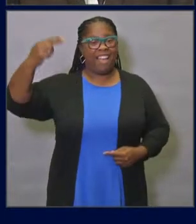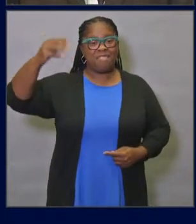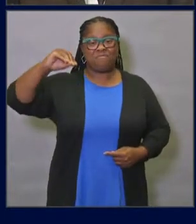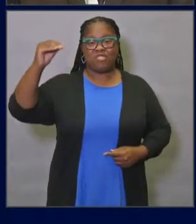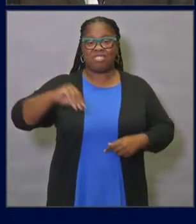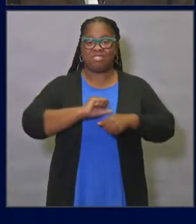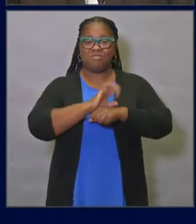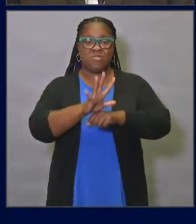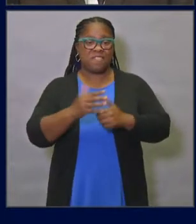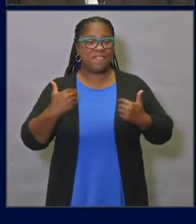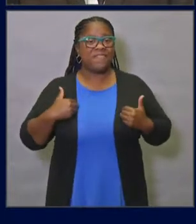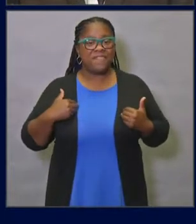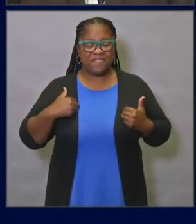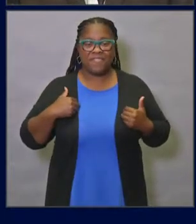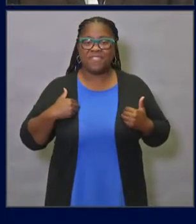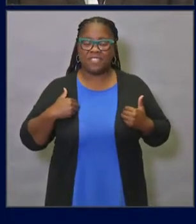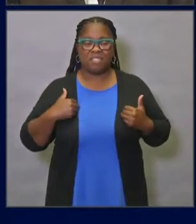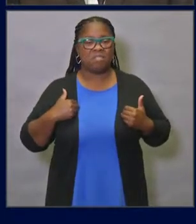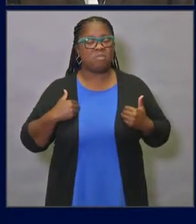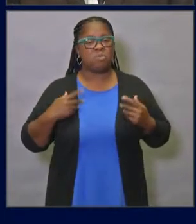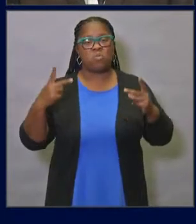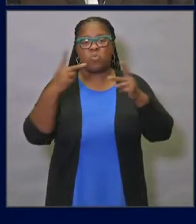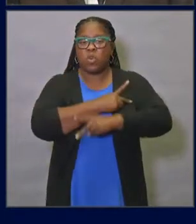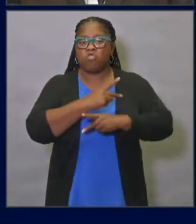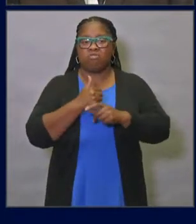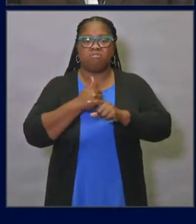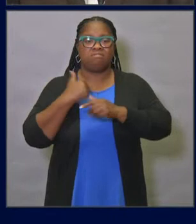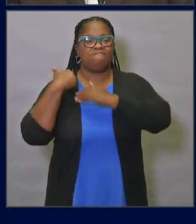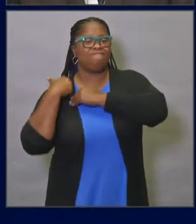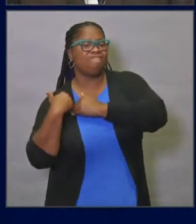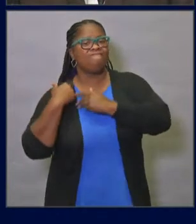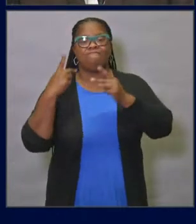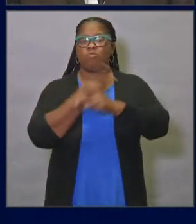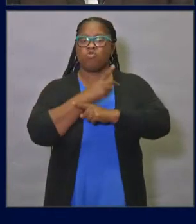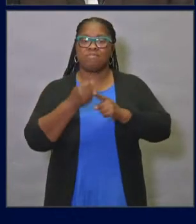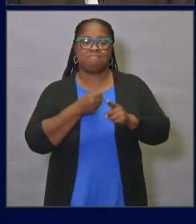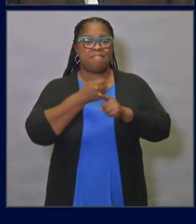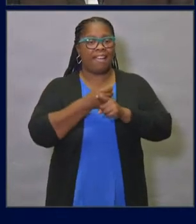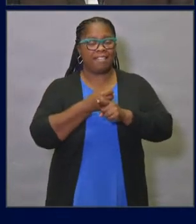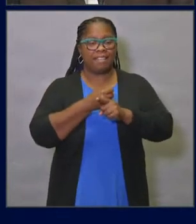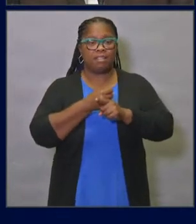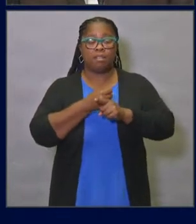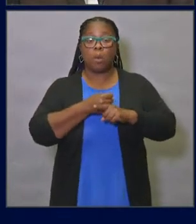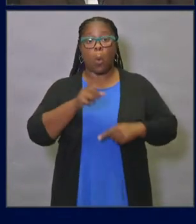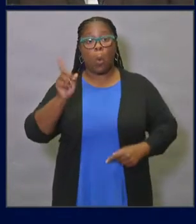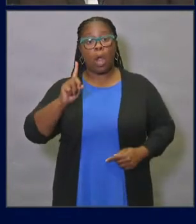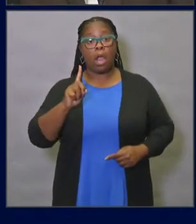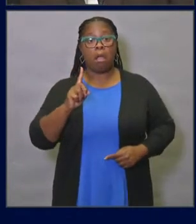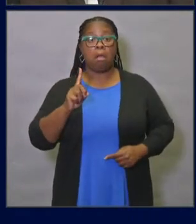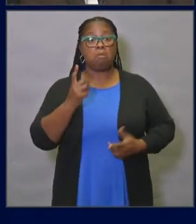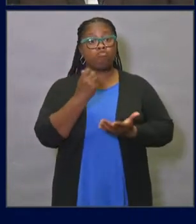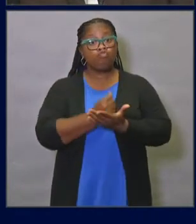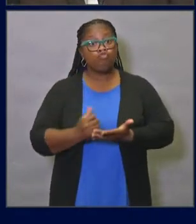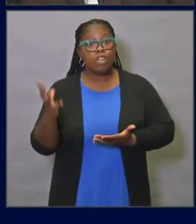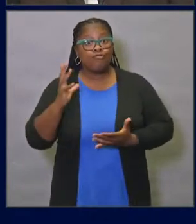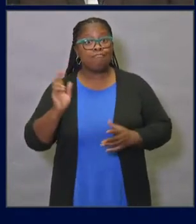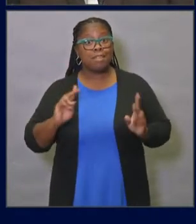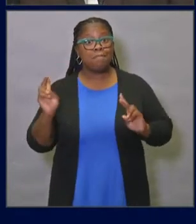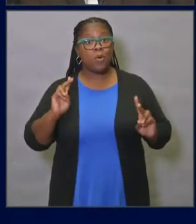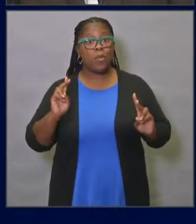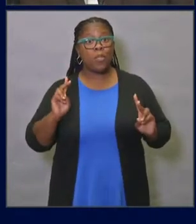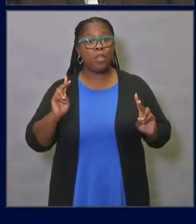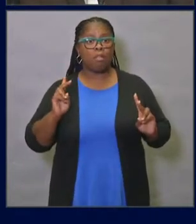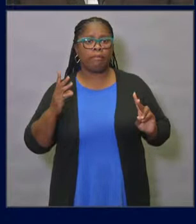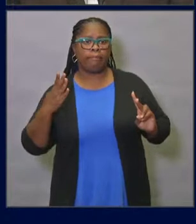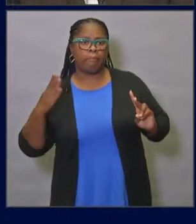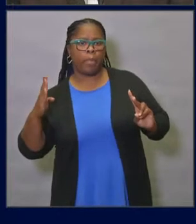other income groups. By comparison, people who live in areas with the lowest rates of poverty experience less than half the cases